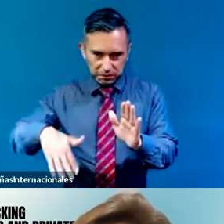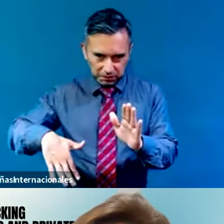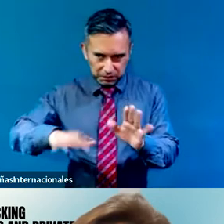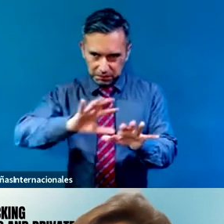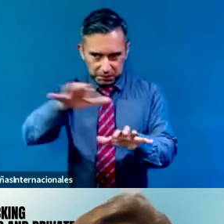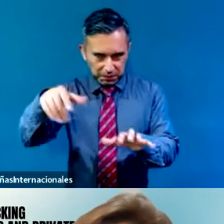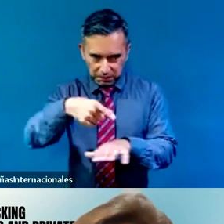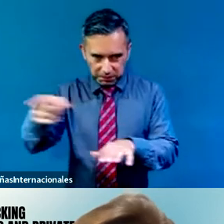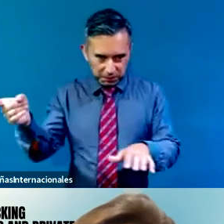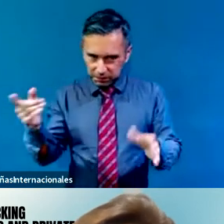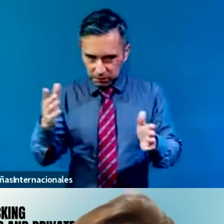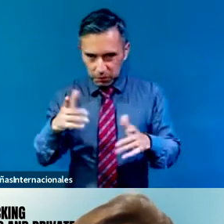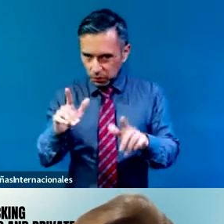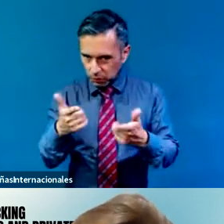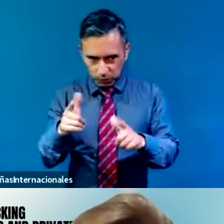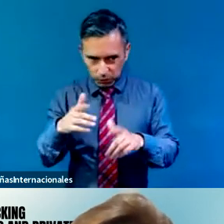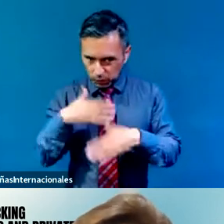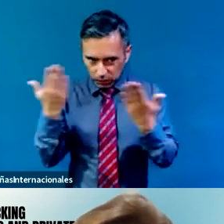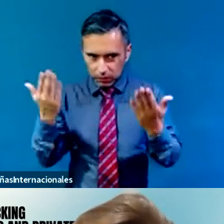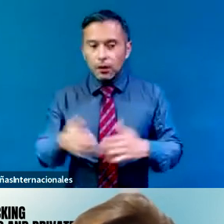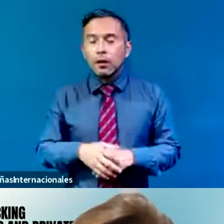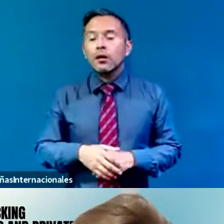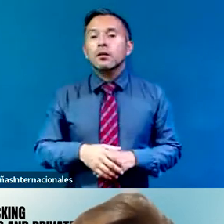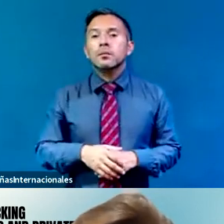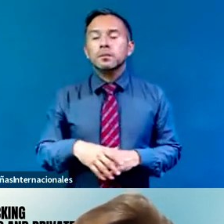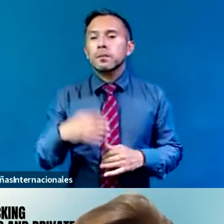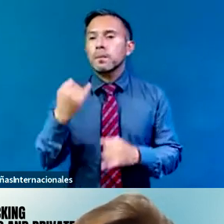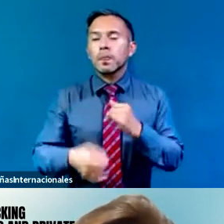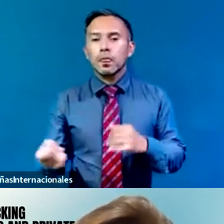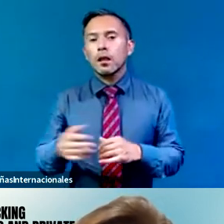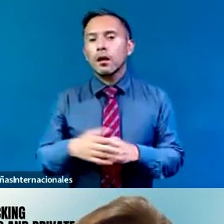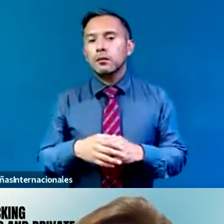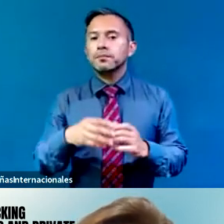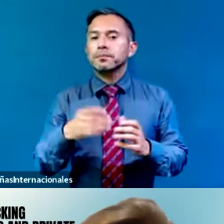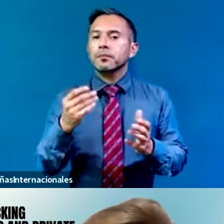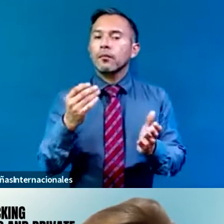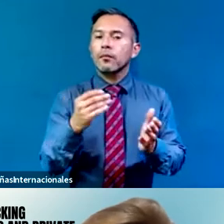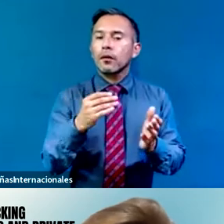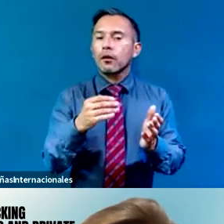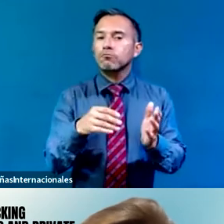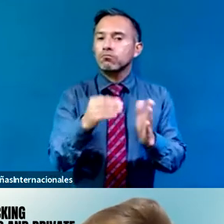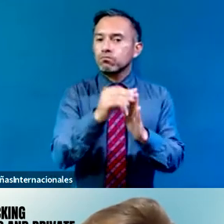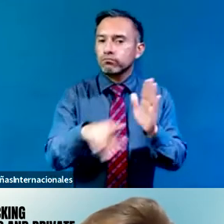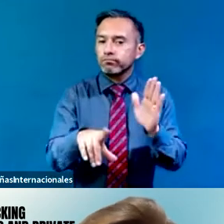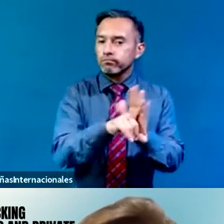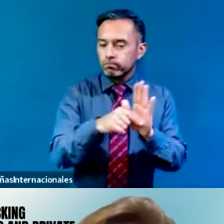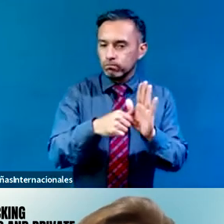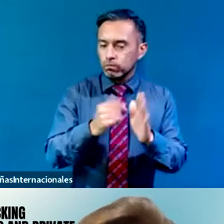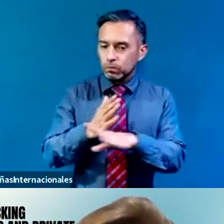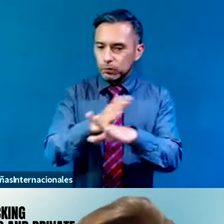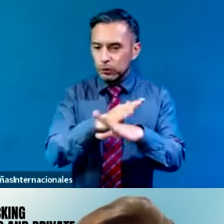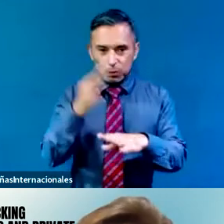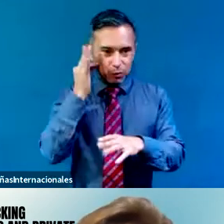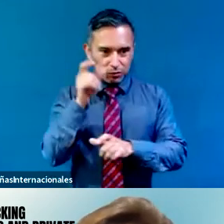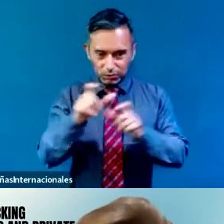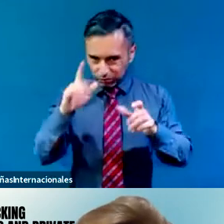measures are not directed solely towards women. The second point, the second obstacle, the